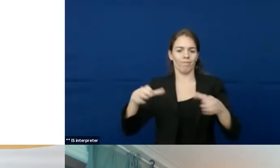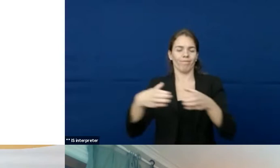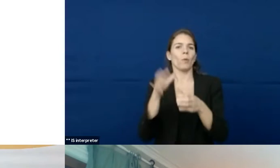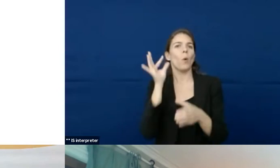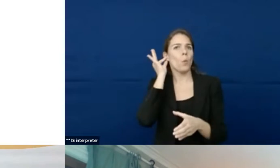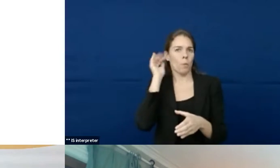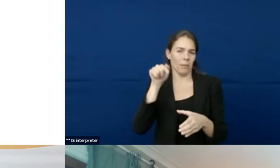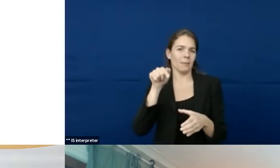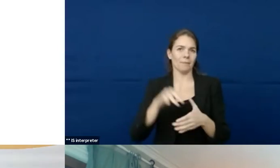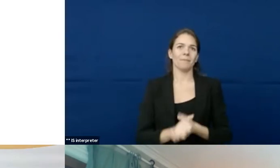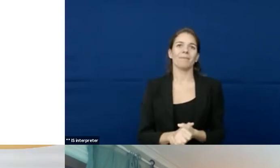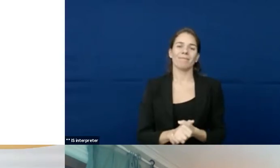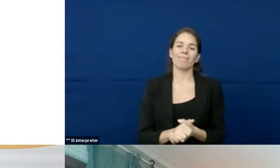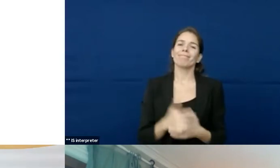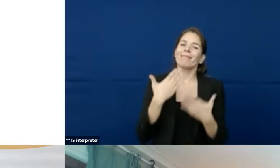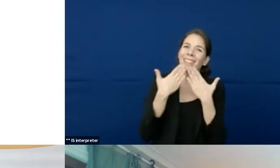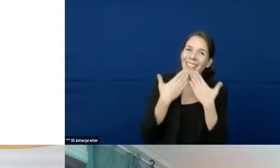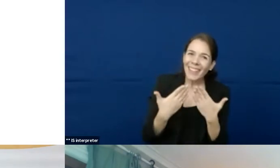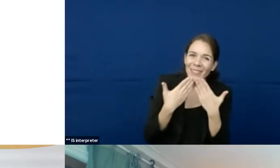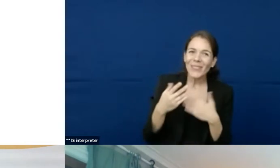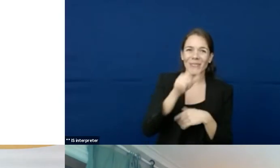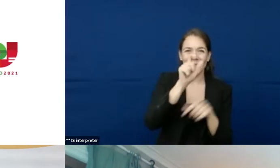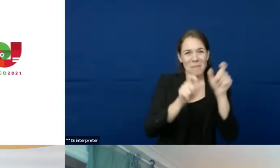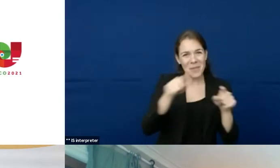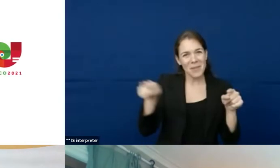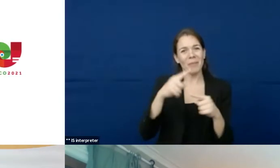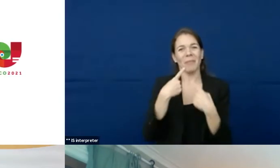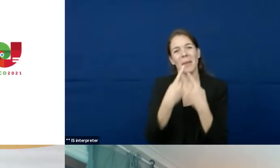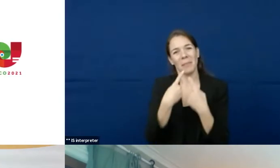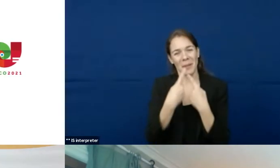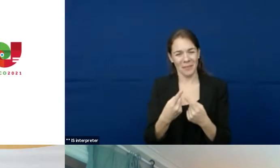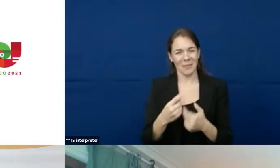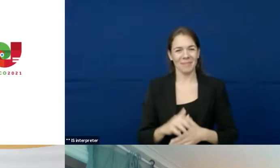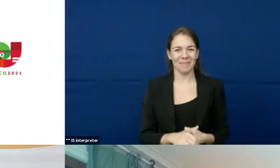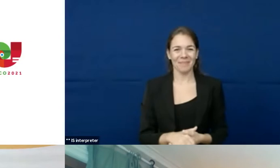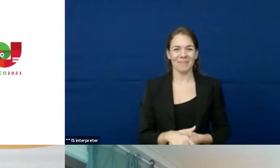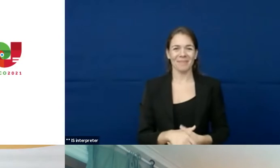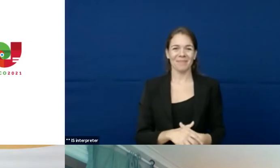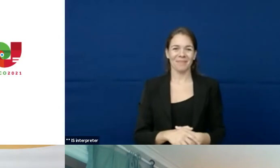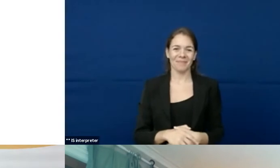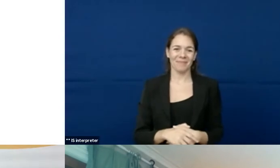I would like to move to our next